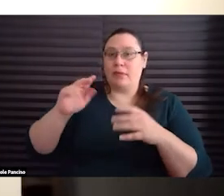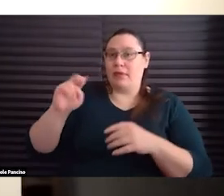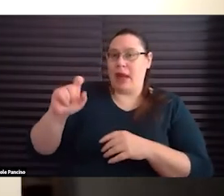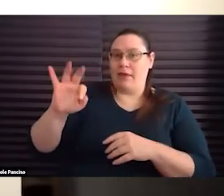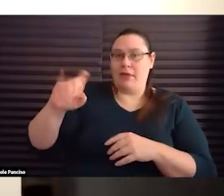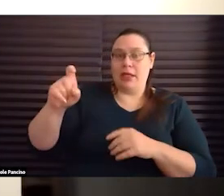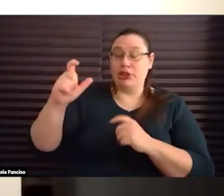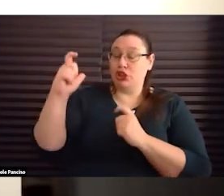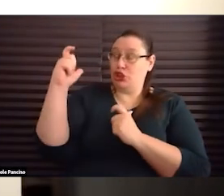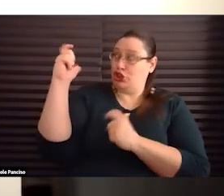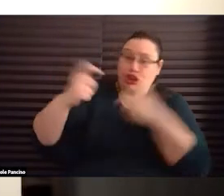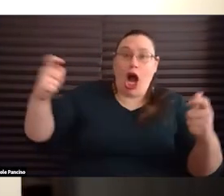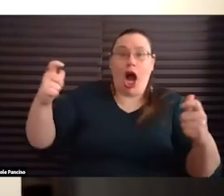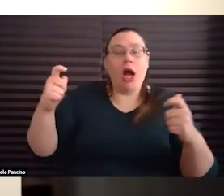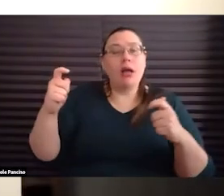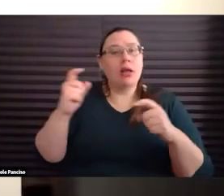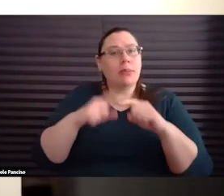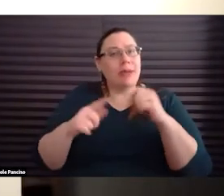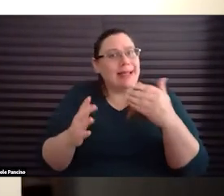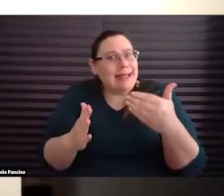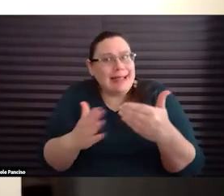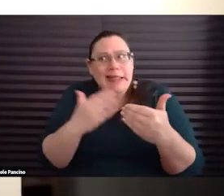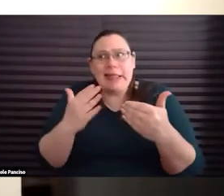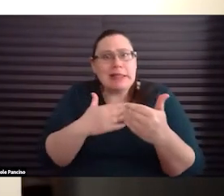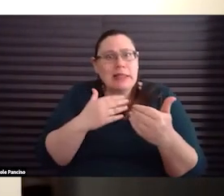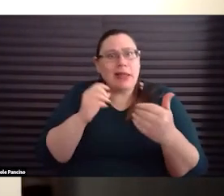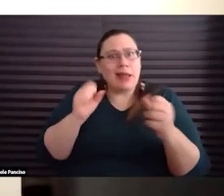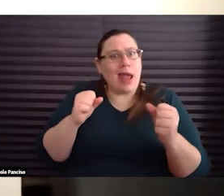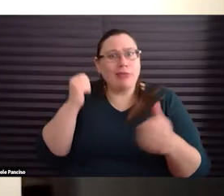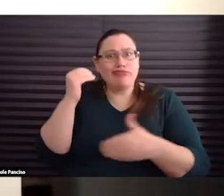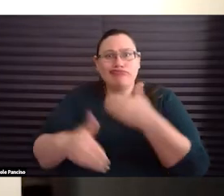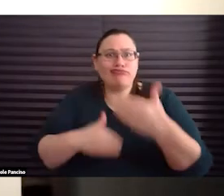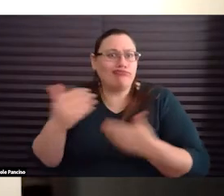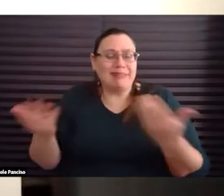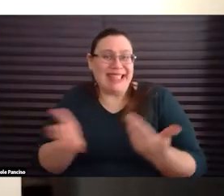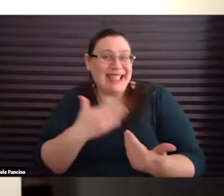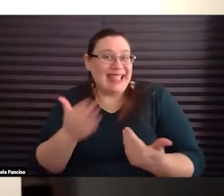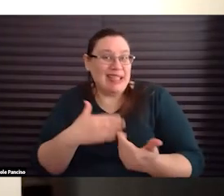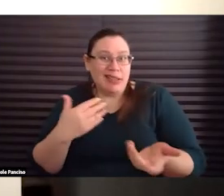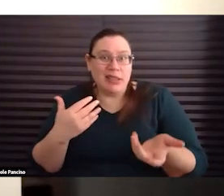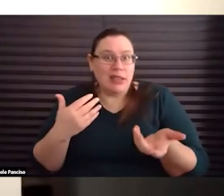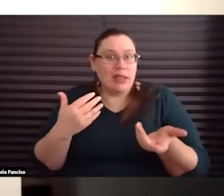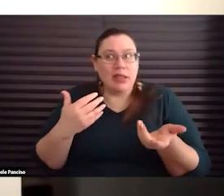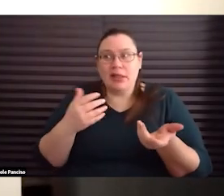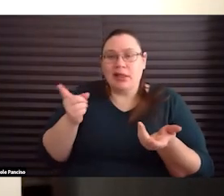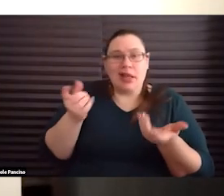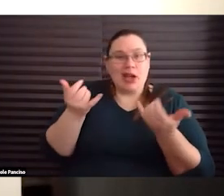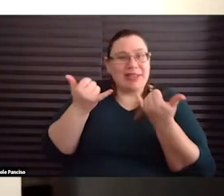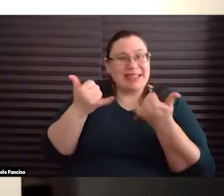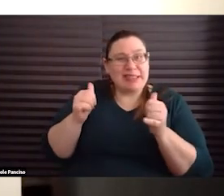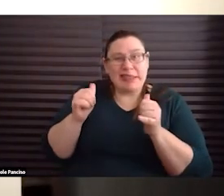is, they could easily get bought. I mean, they are still a small